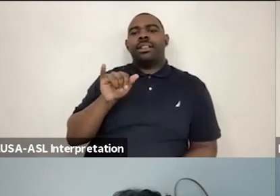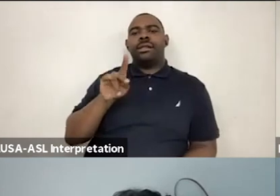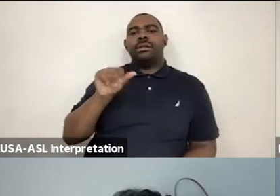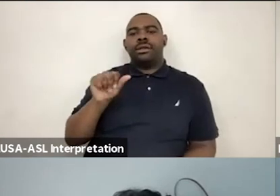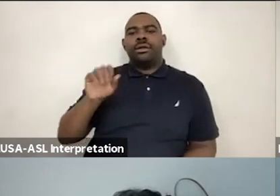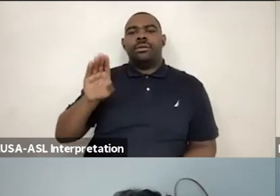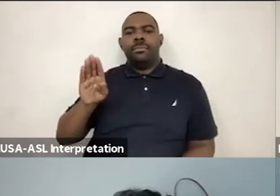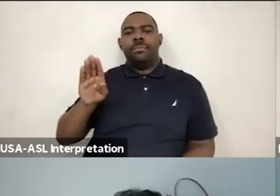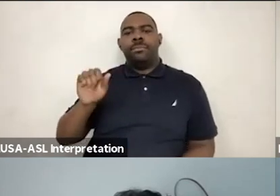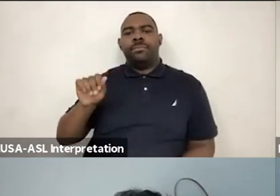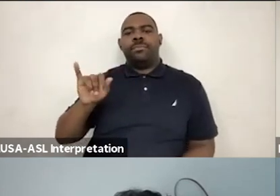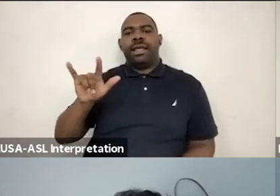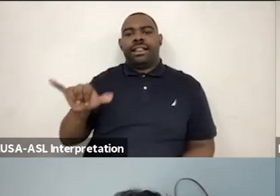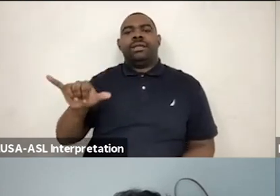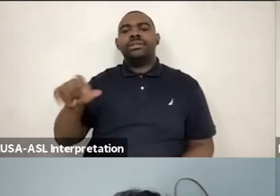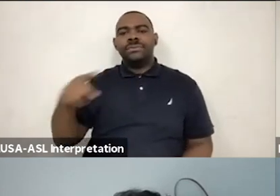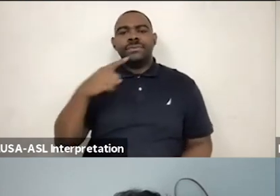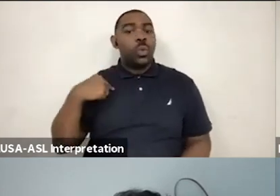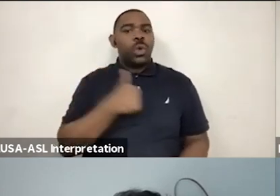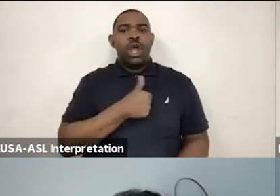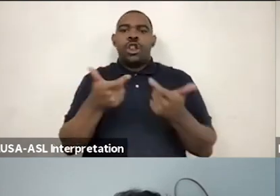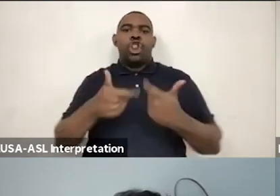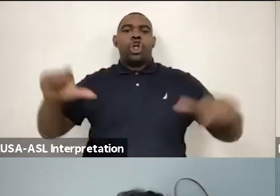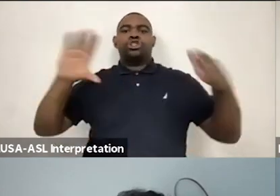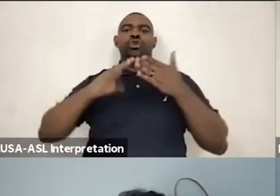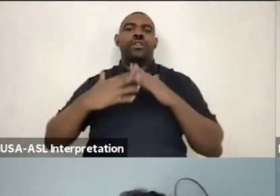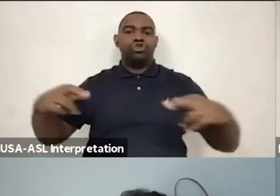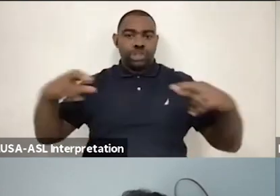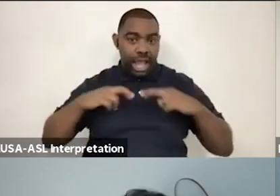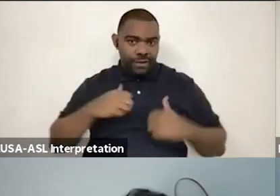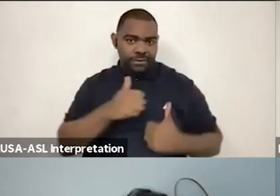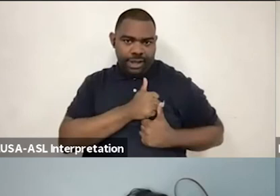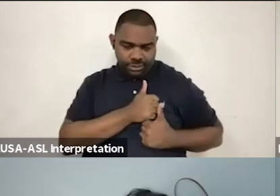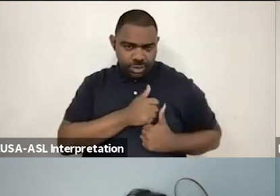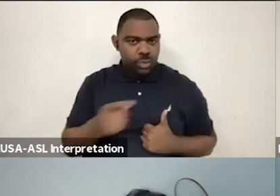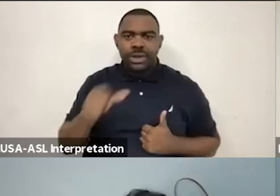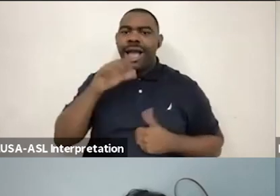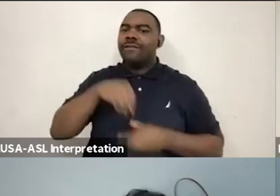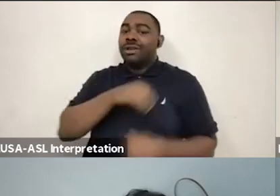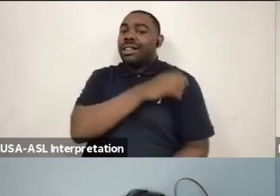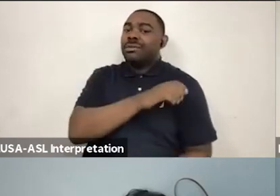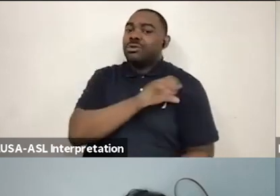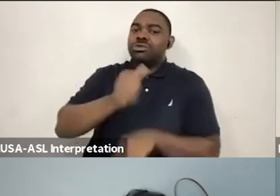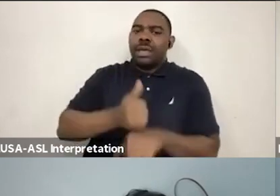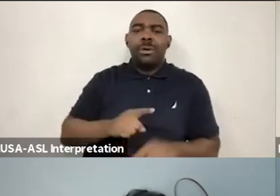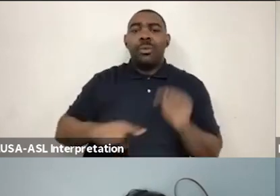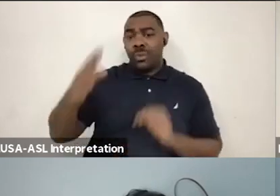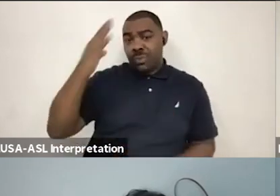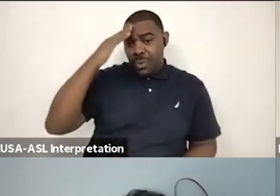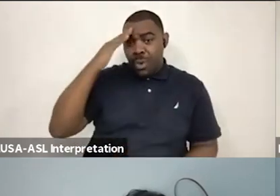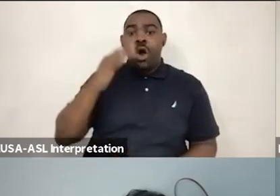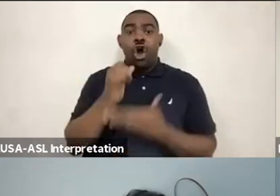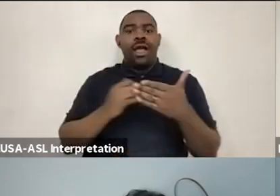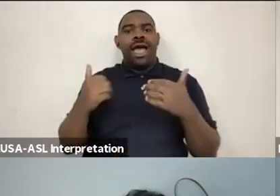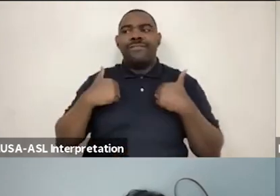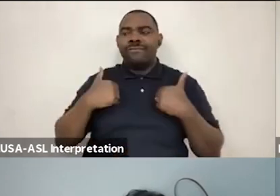from Linda Bailey, who says, we are a large community of all veteran retirees. We are not a clinical setting, but we know that art